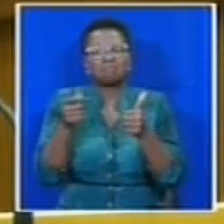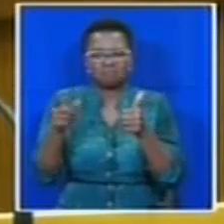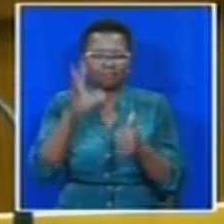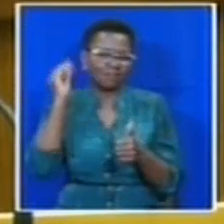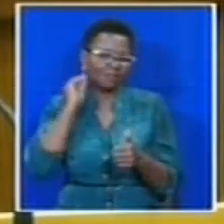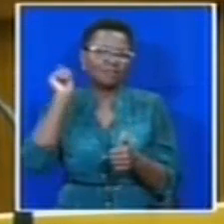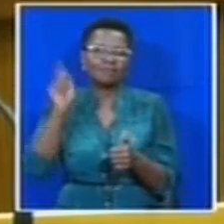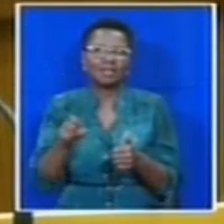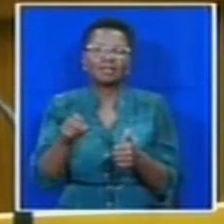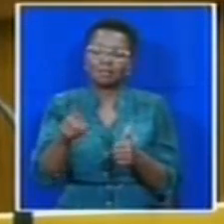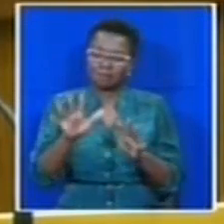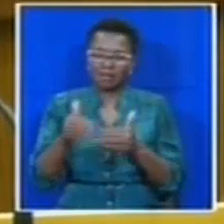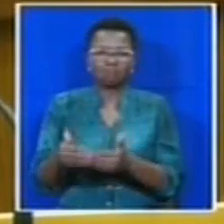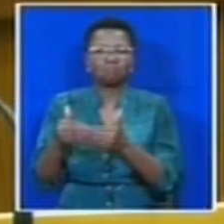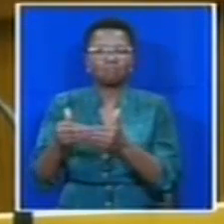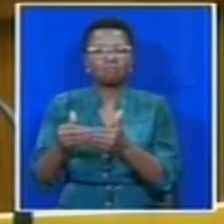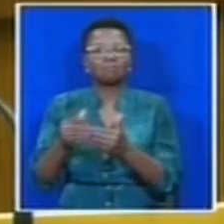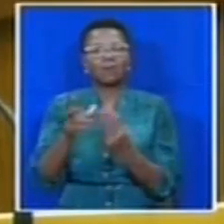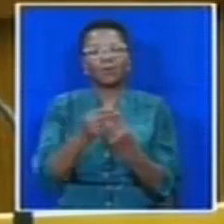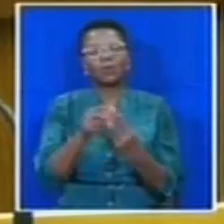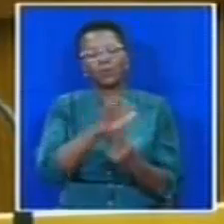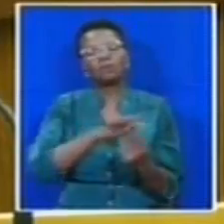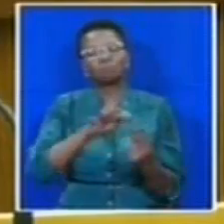can we collectively congratulate our Labour colleagues?